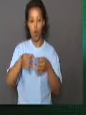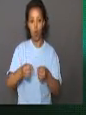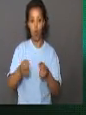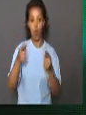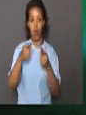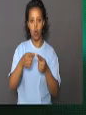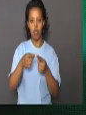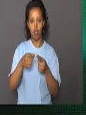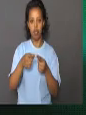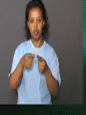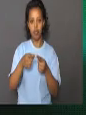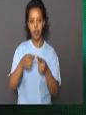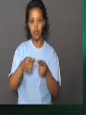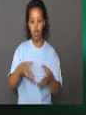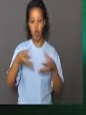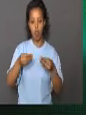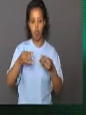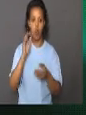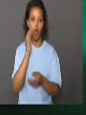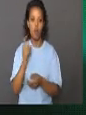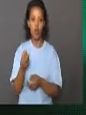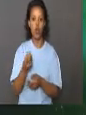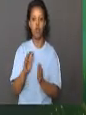its distinct sour flavor.